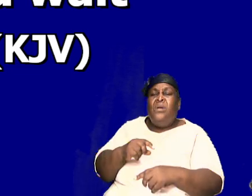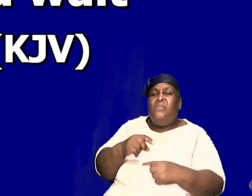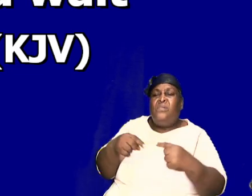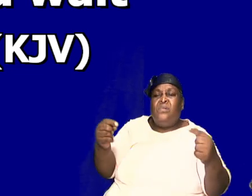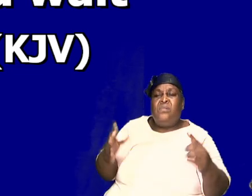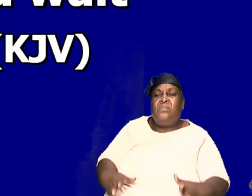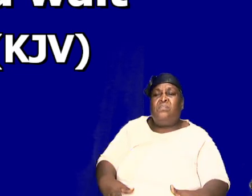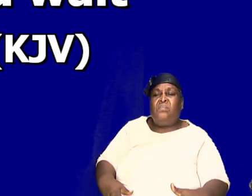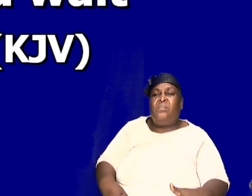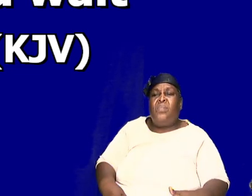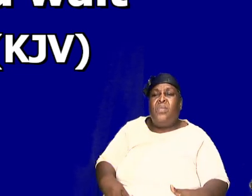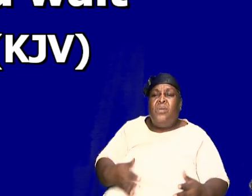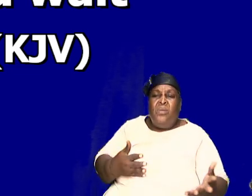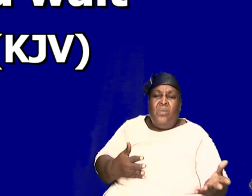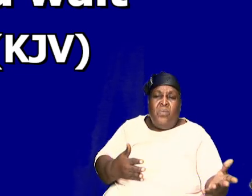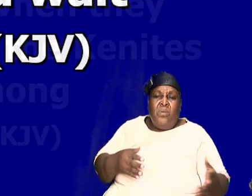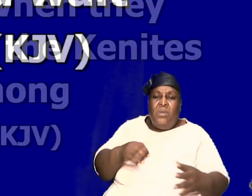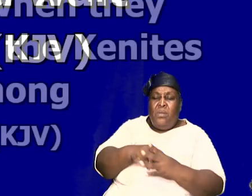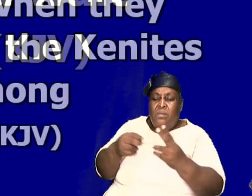and laid waste in the valley.